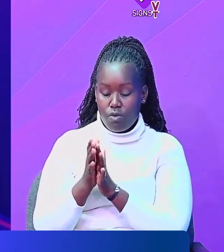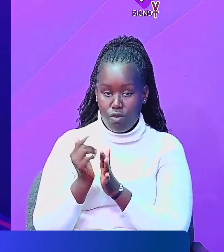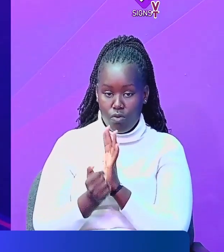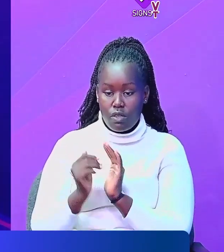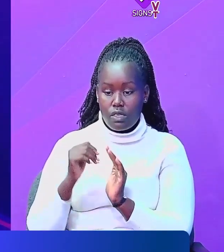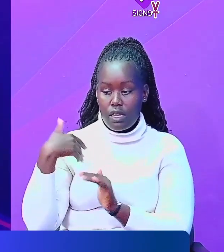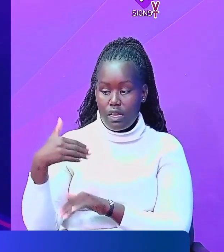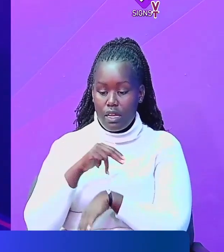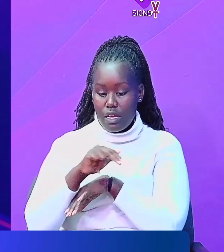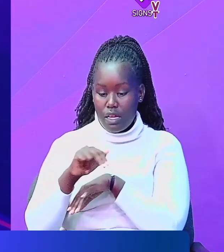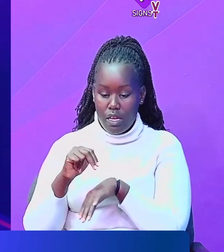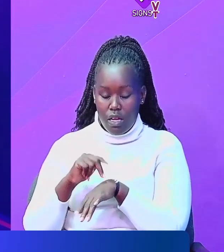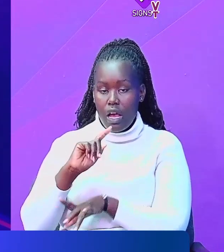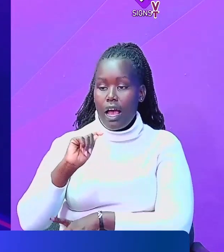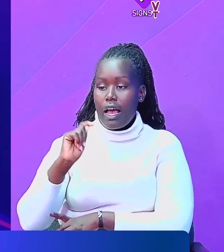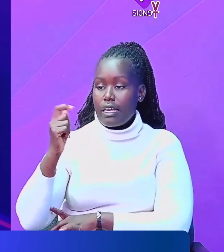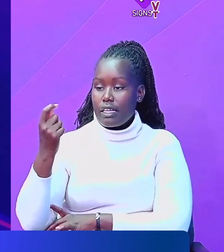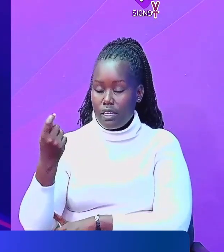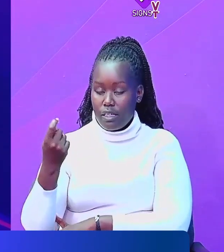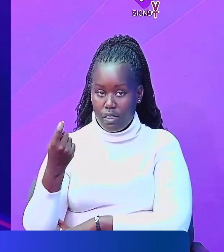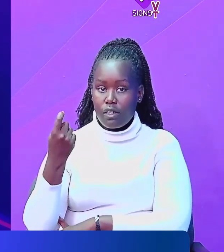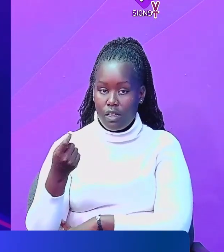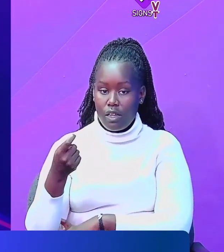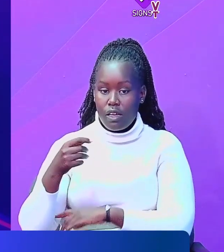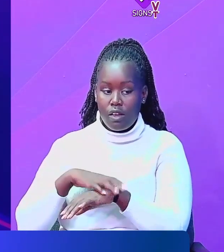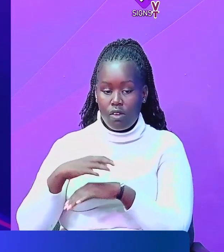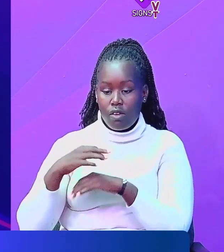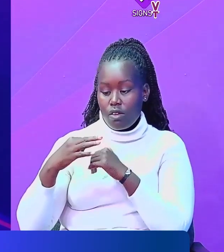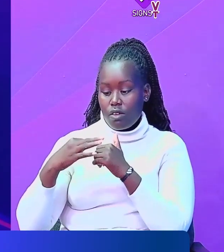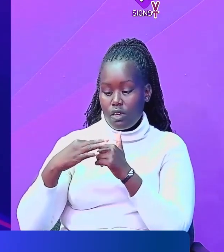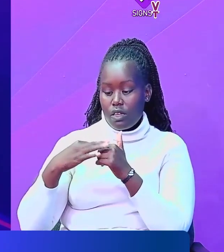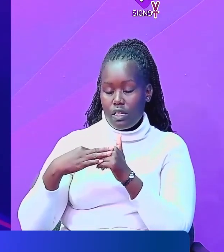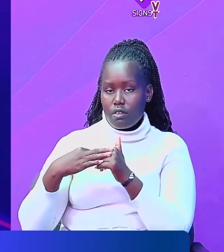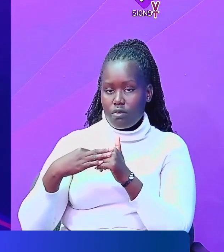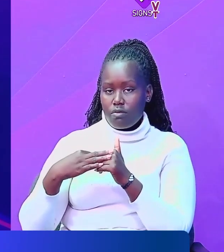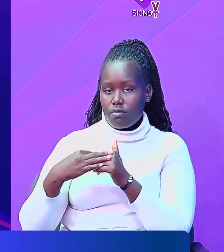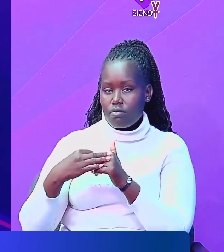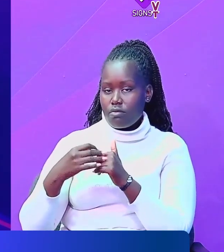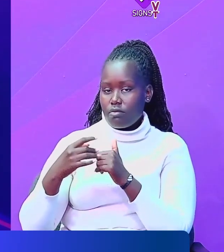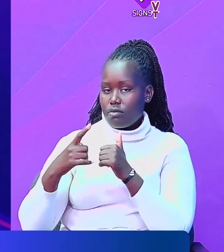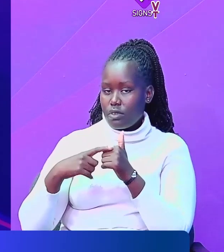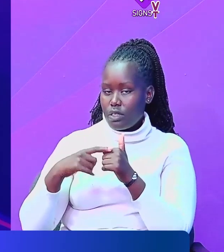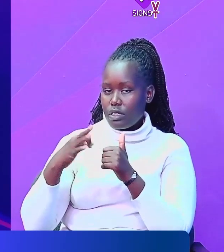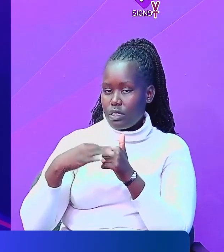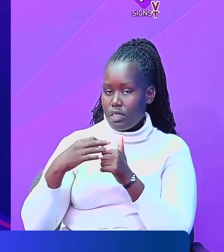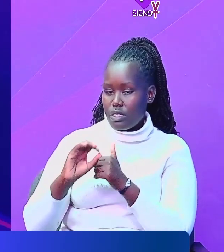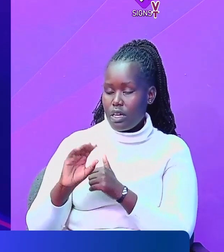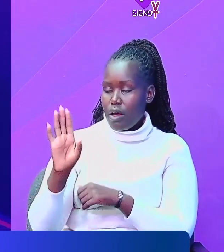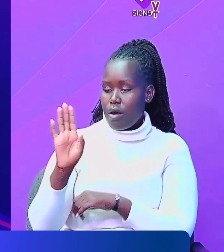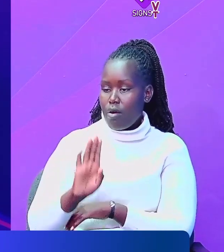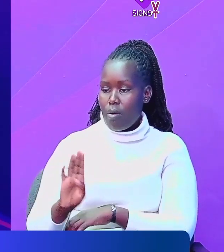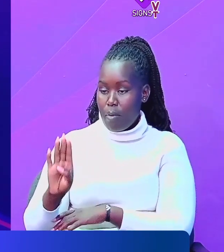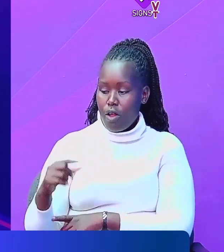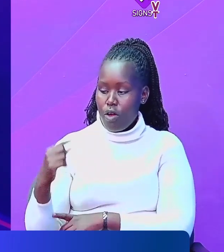Nation as Kenya strikes 680 billion gold. and